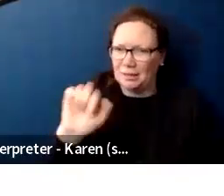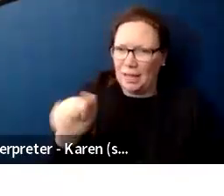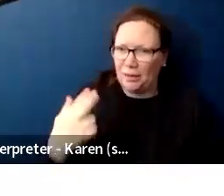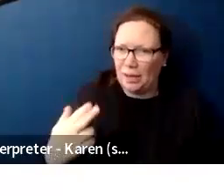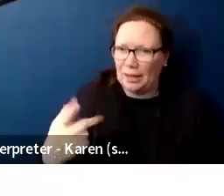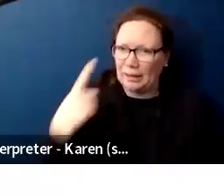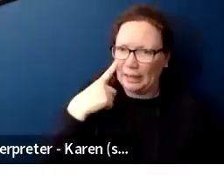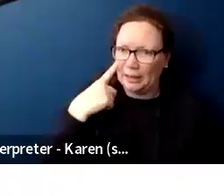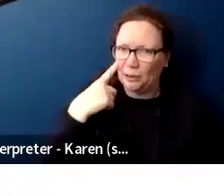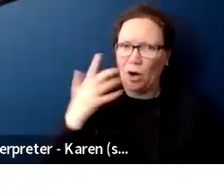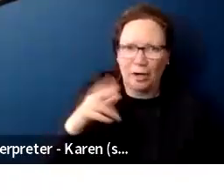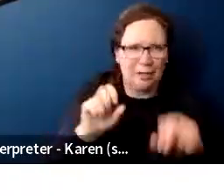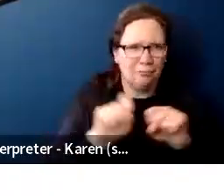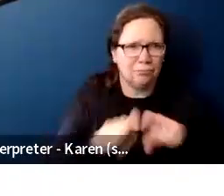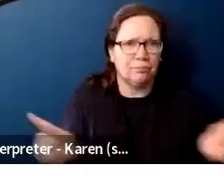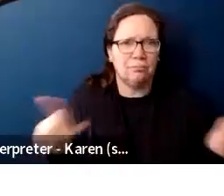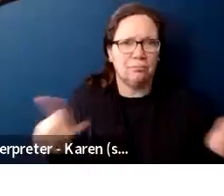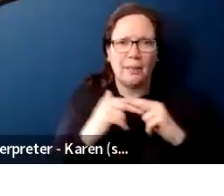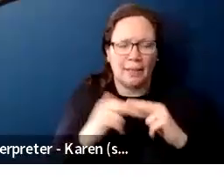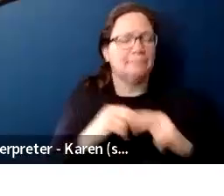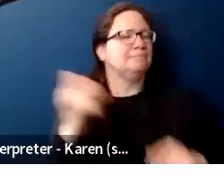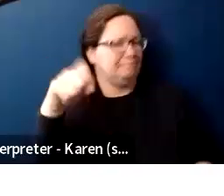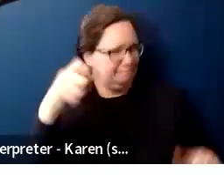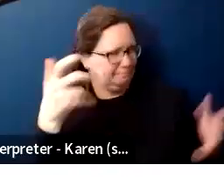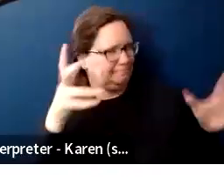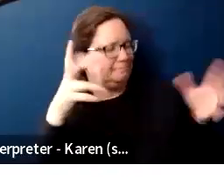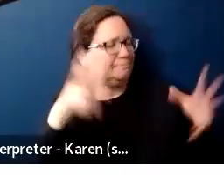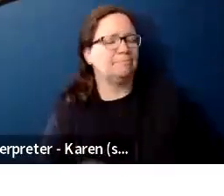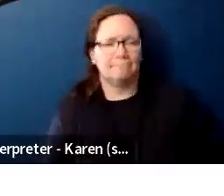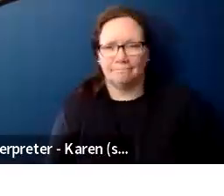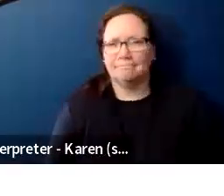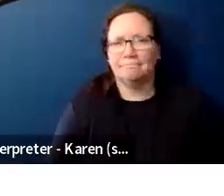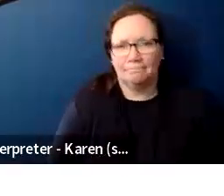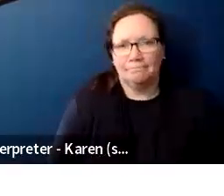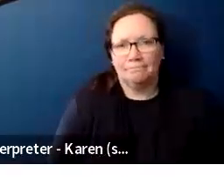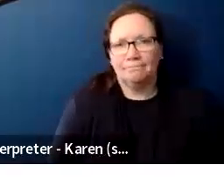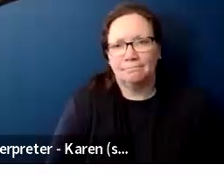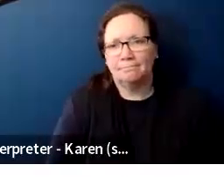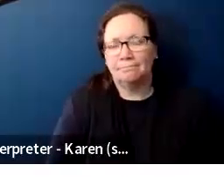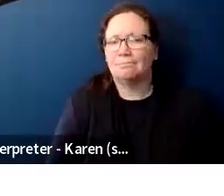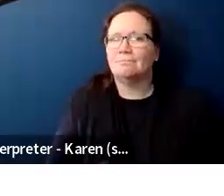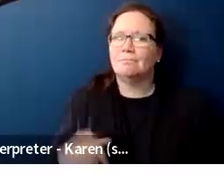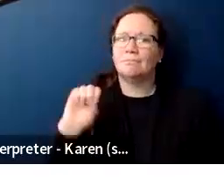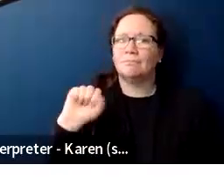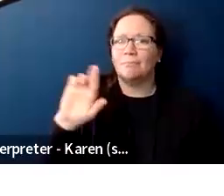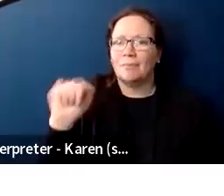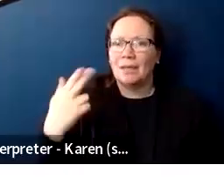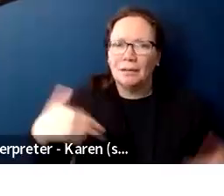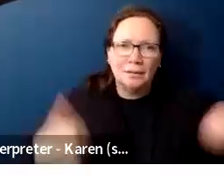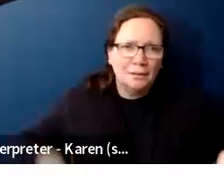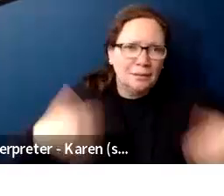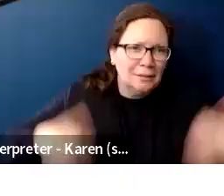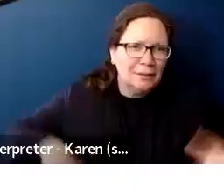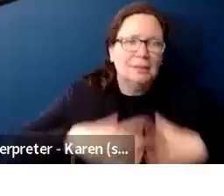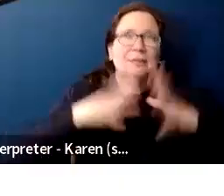you shared these slides, right? So I folks did, have access. yes. Great. Um, awesome. That was so much really useful It